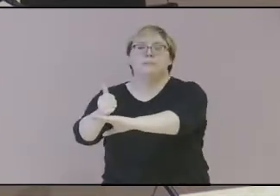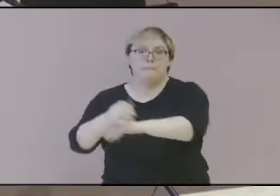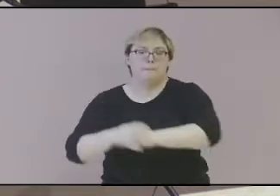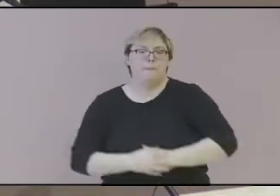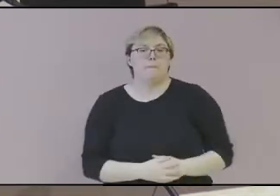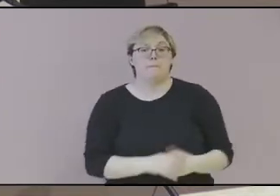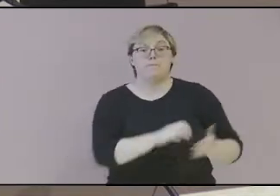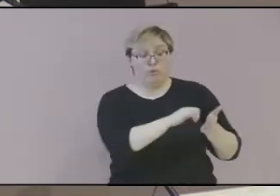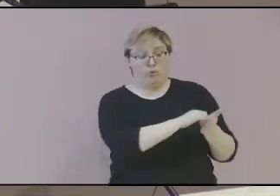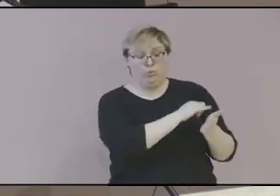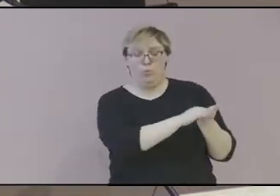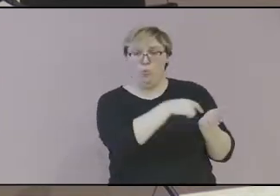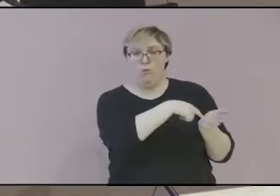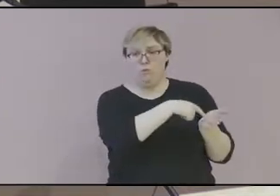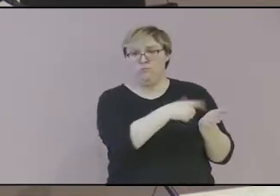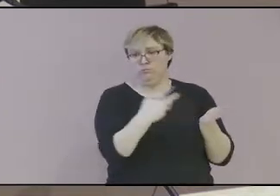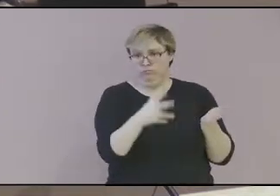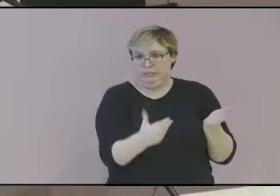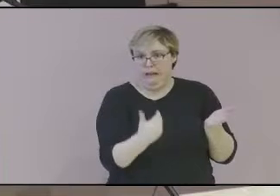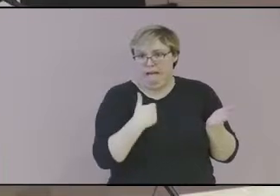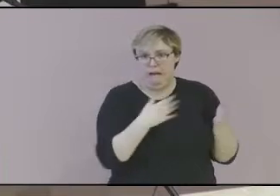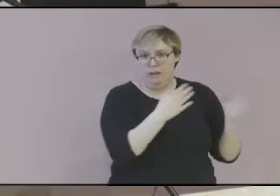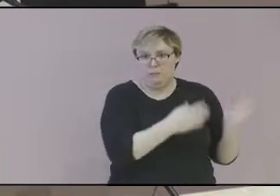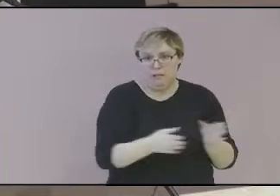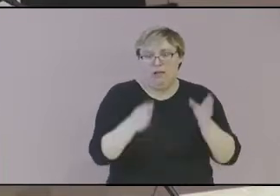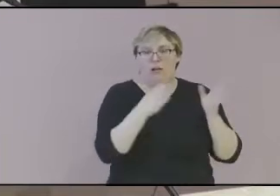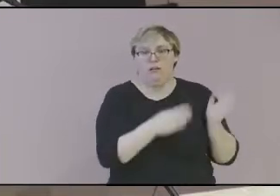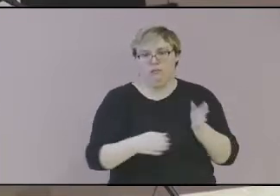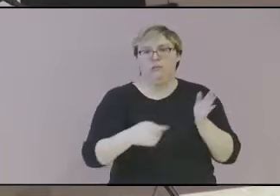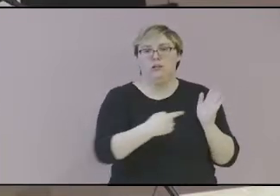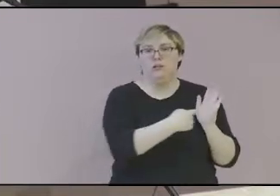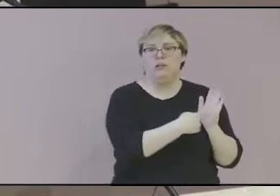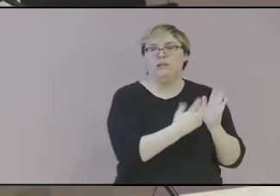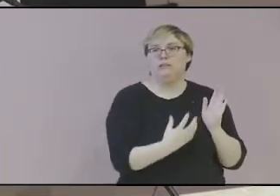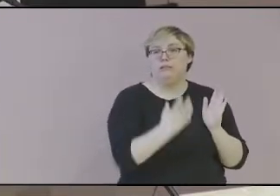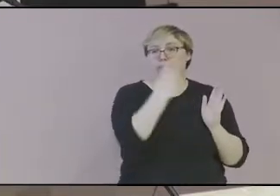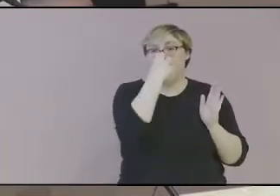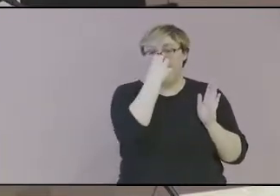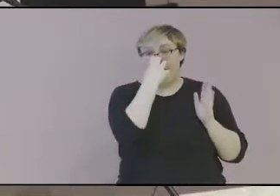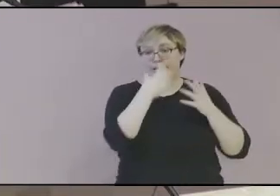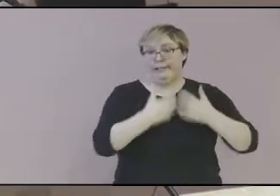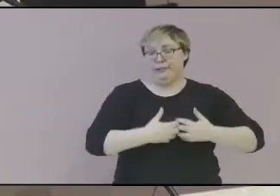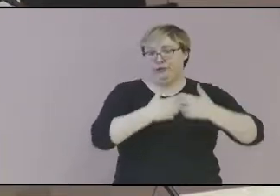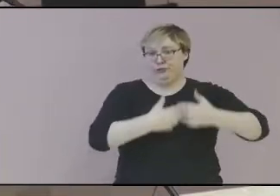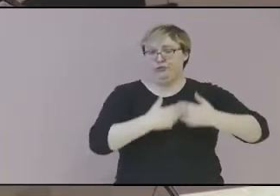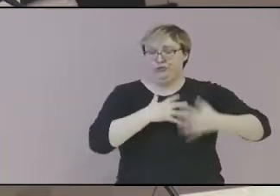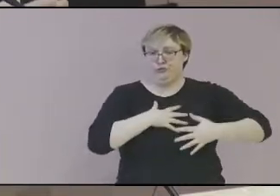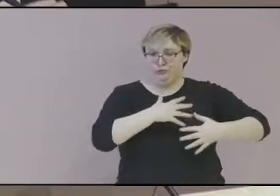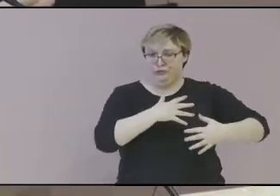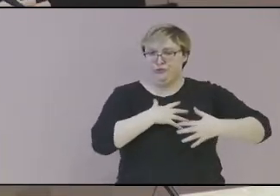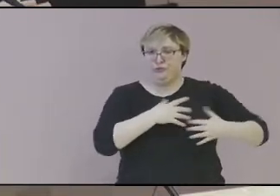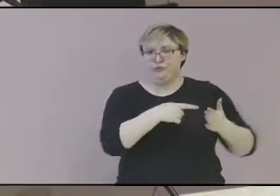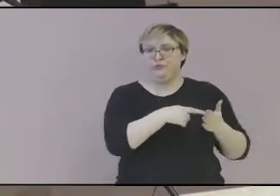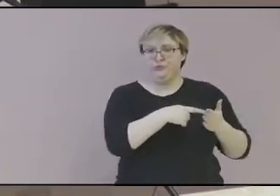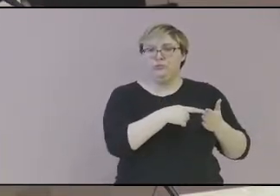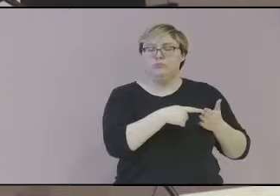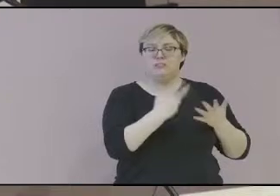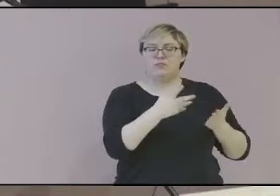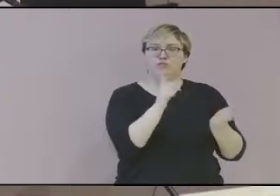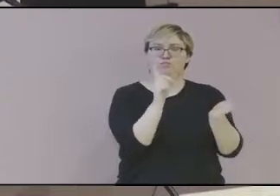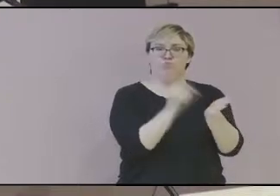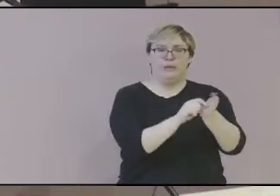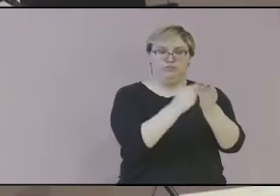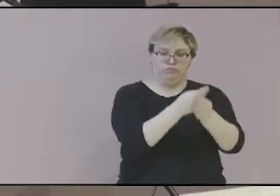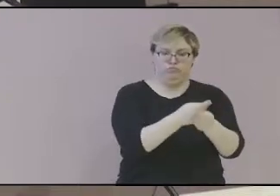ventilator allocation component of their CSC, their emergency plan, for public comment back in 2007. This